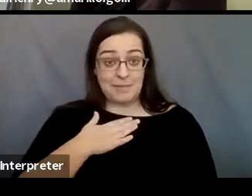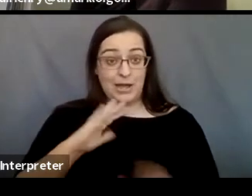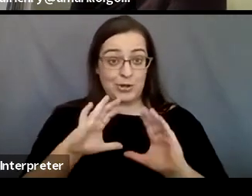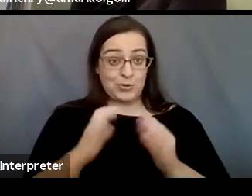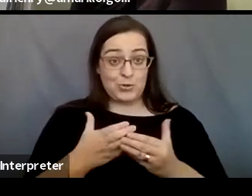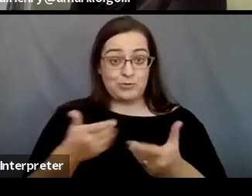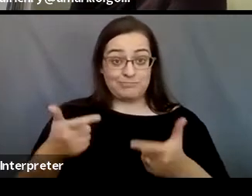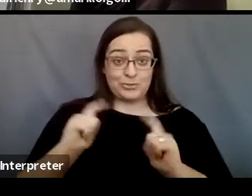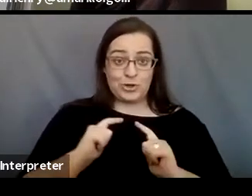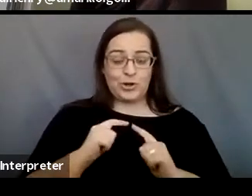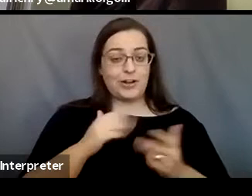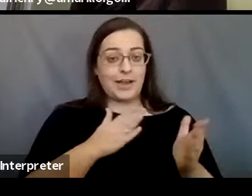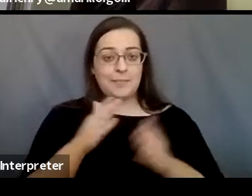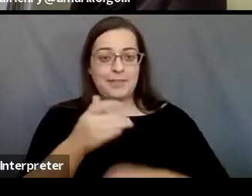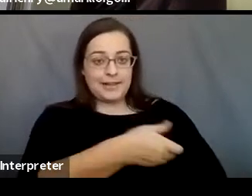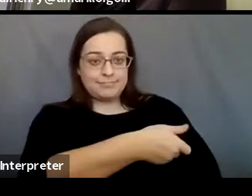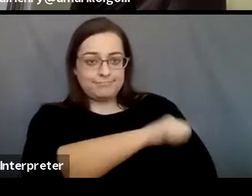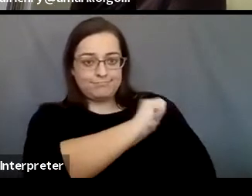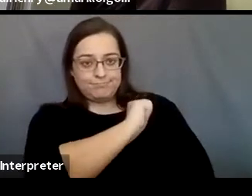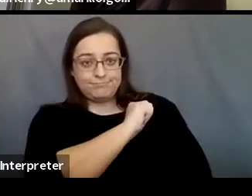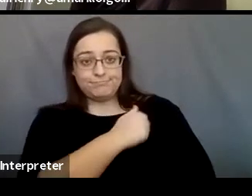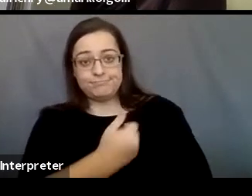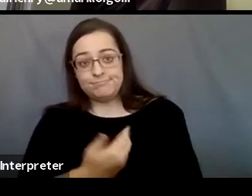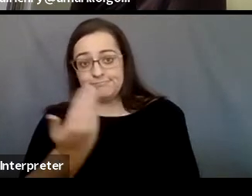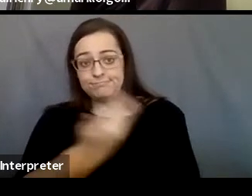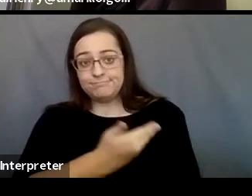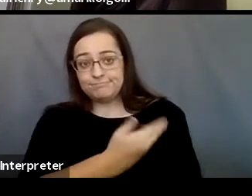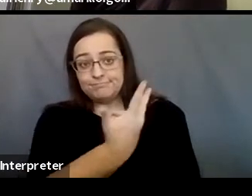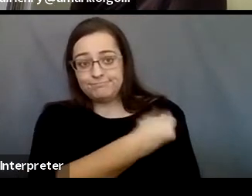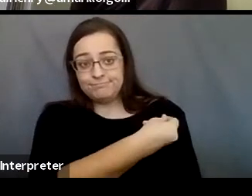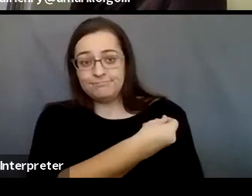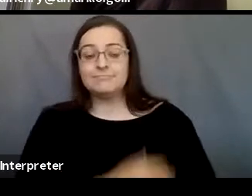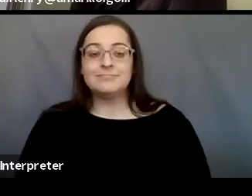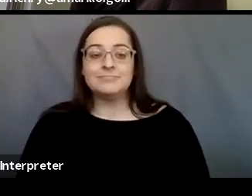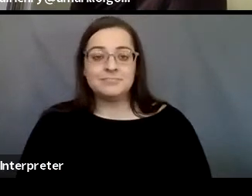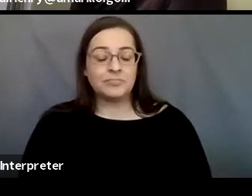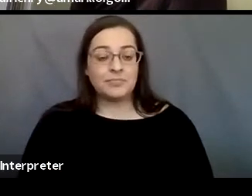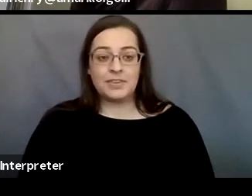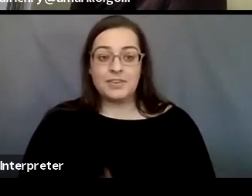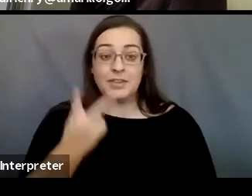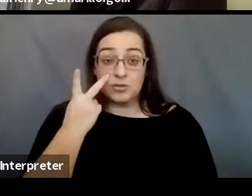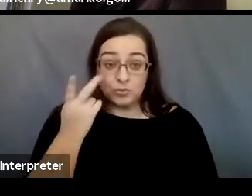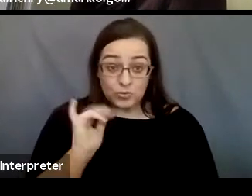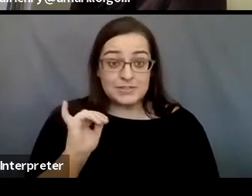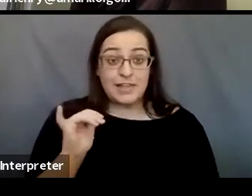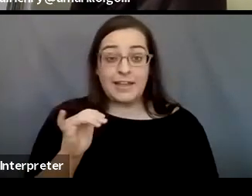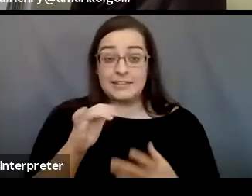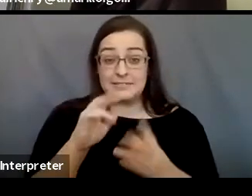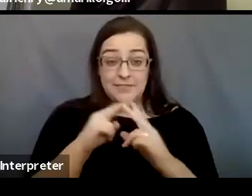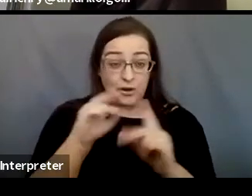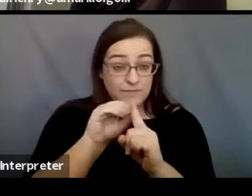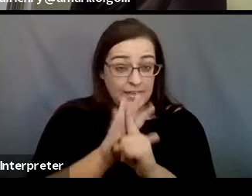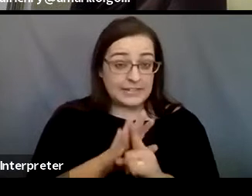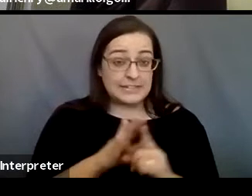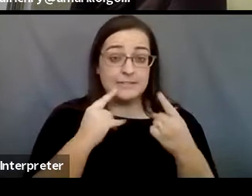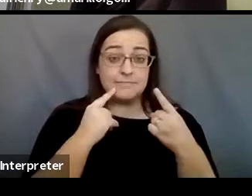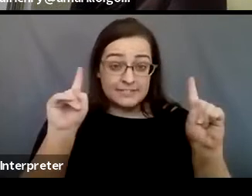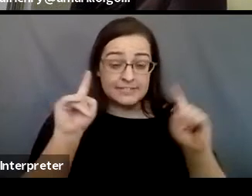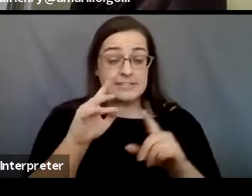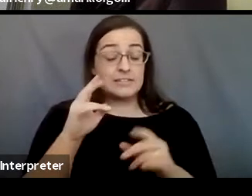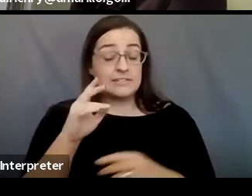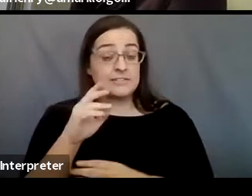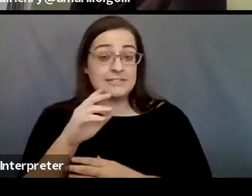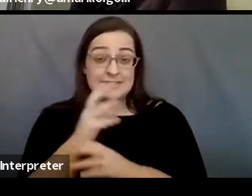to, you know, roll my sleeve up and get the vaccine. And so it looks like it's very efficacious, very effective, and very safe. And